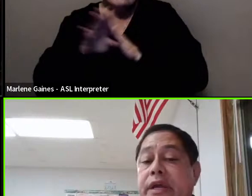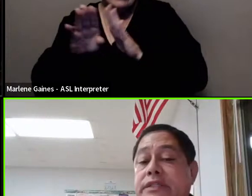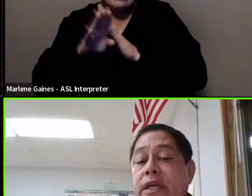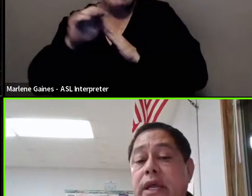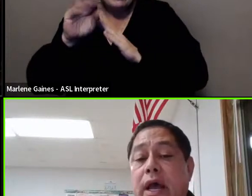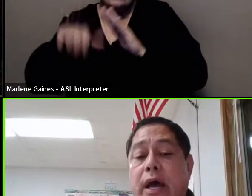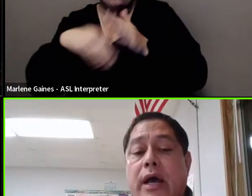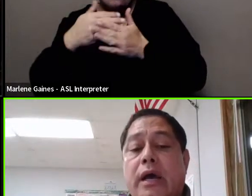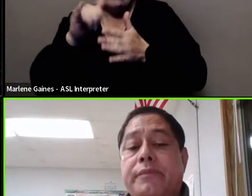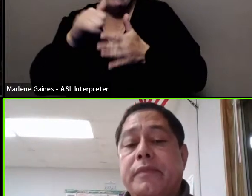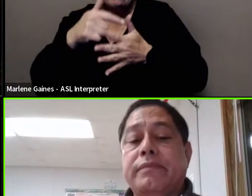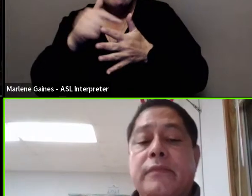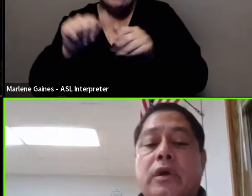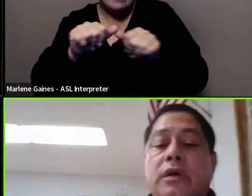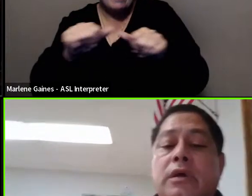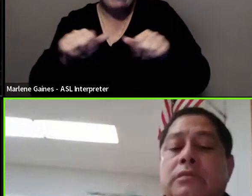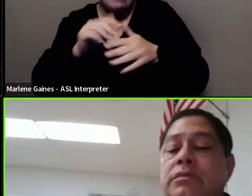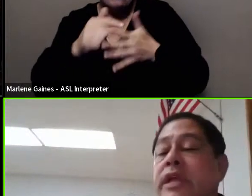other areas